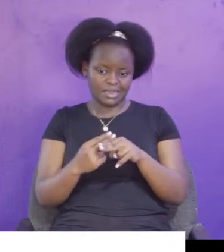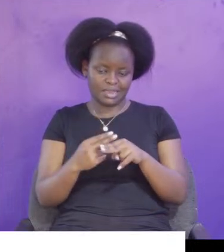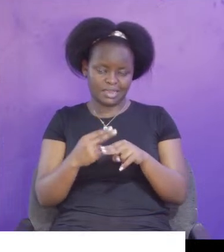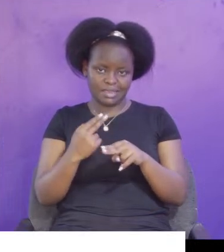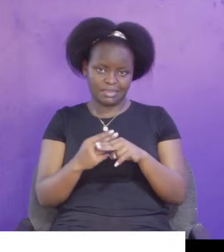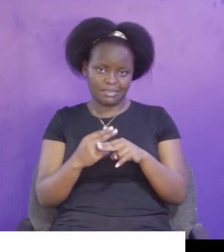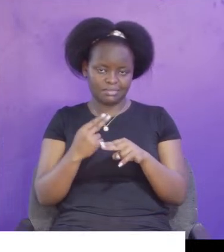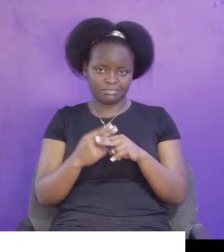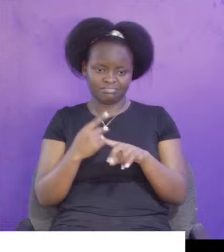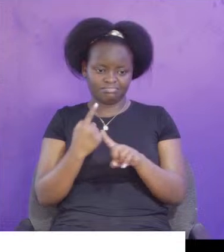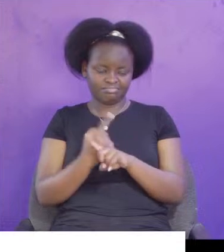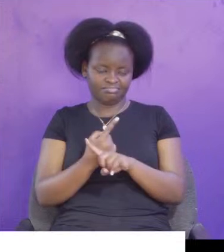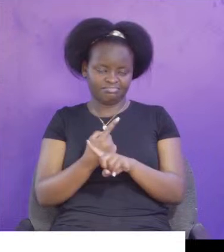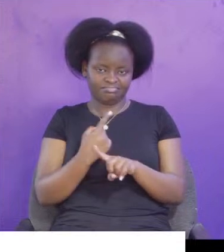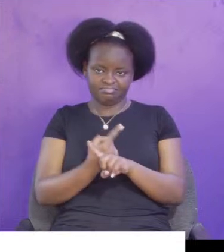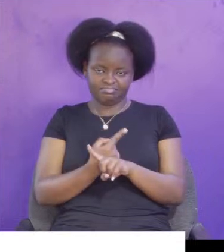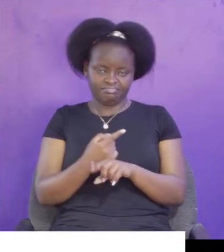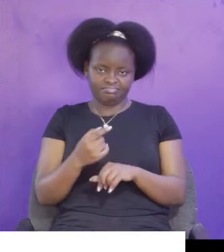Jacom,